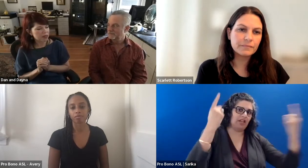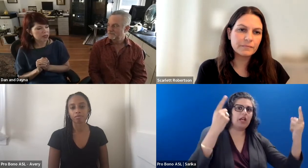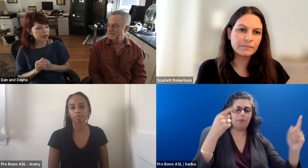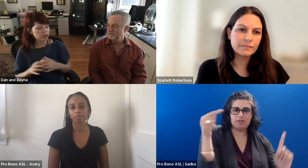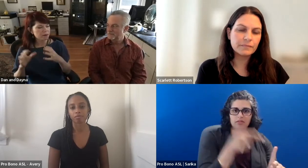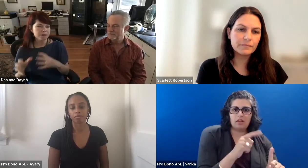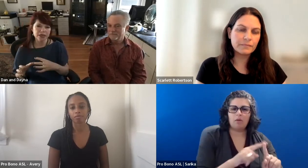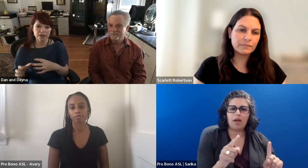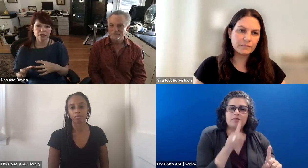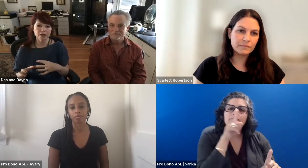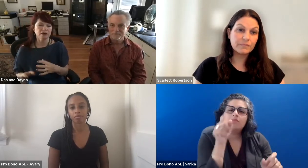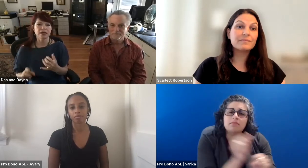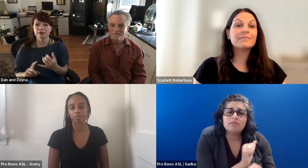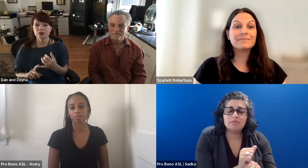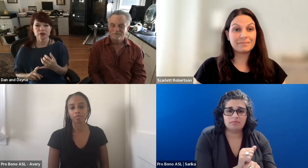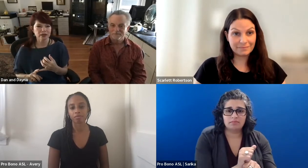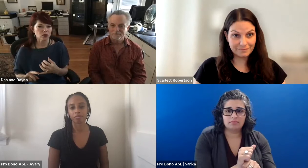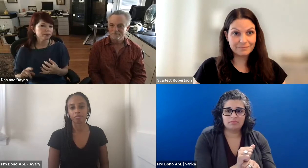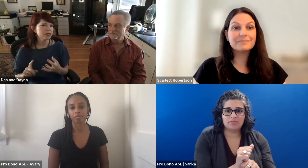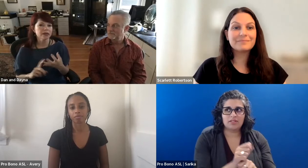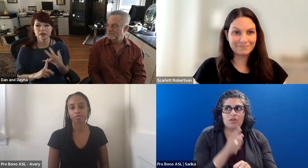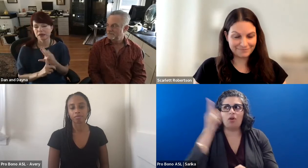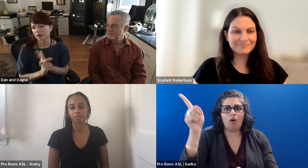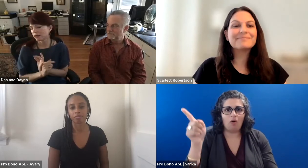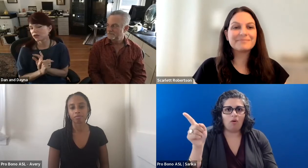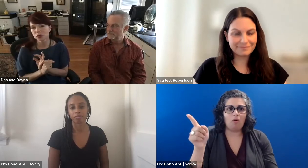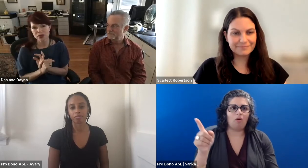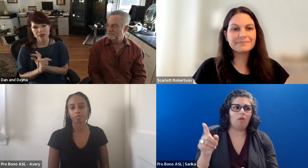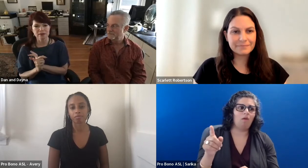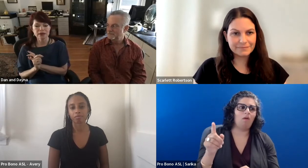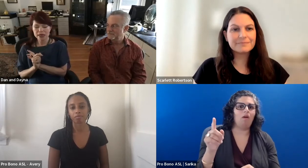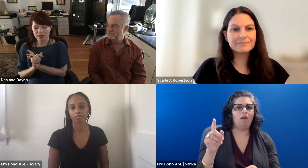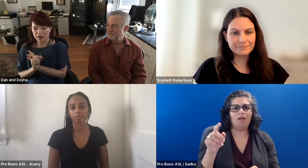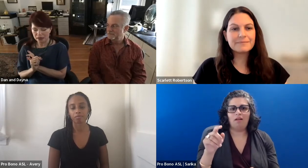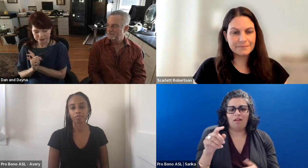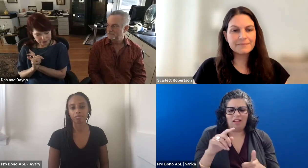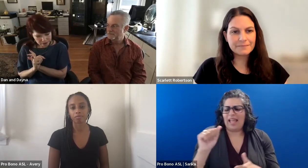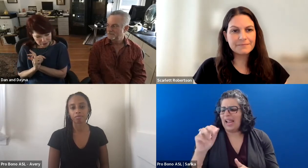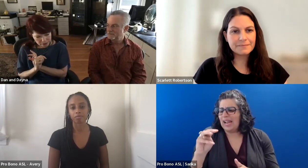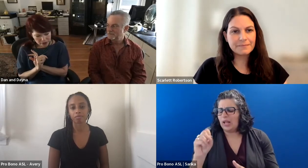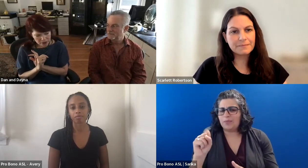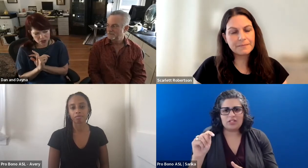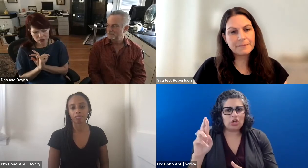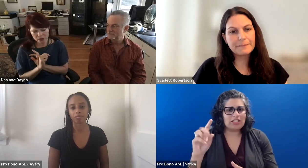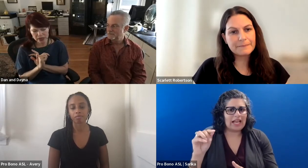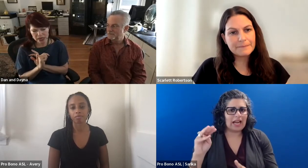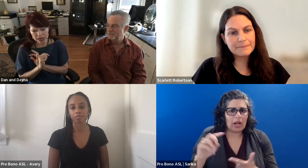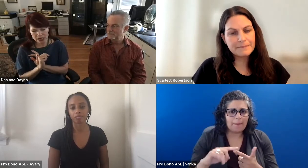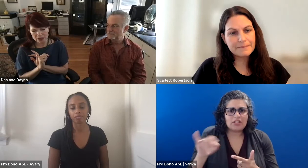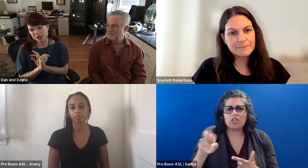but to actually be in Amsterdam or be in Jerusalem, you